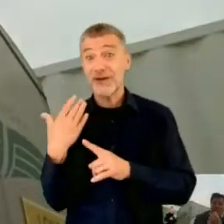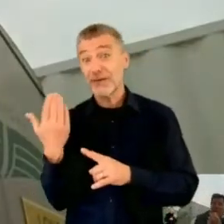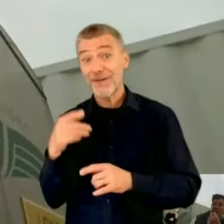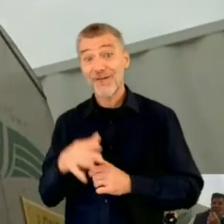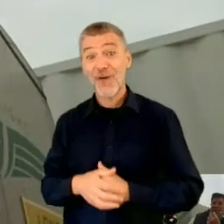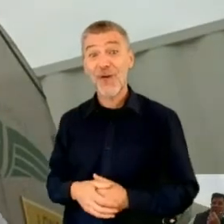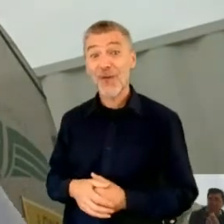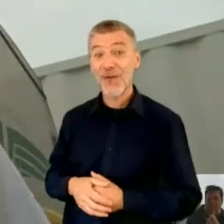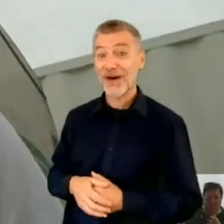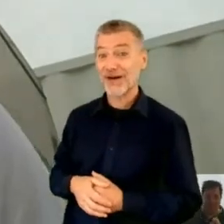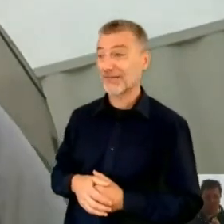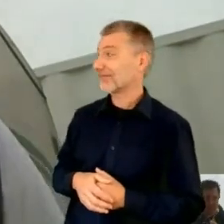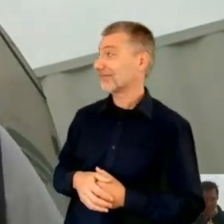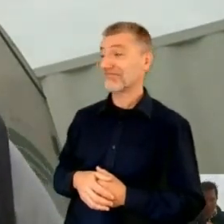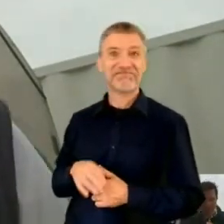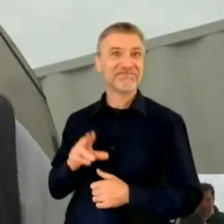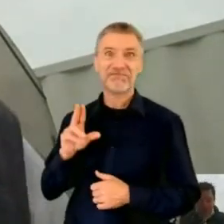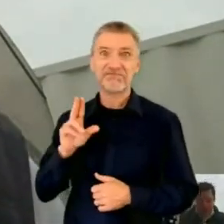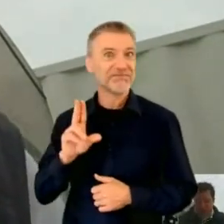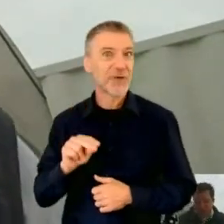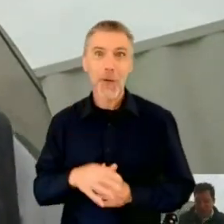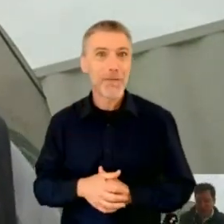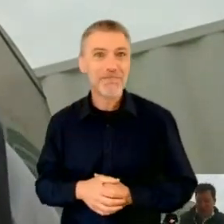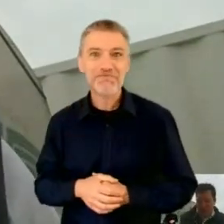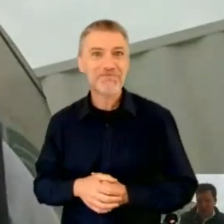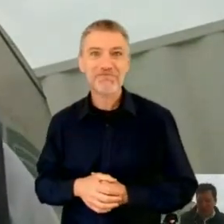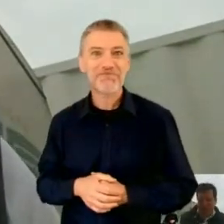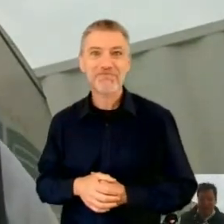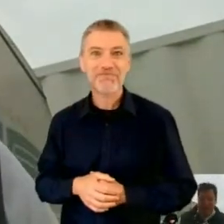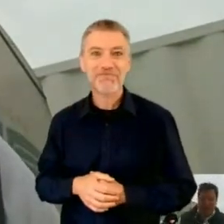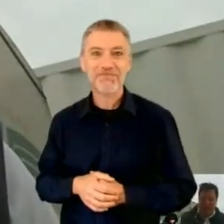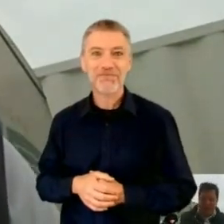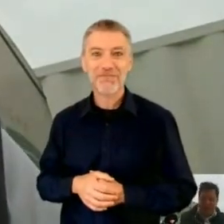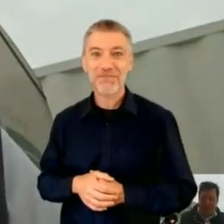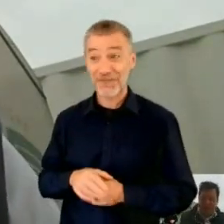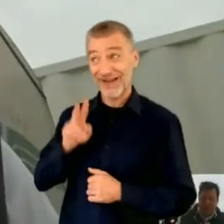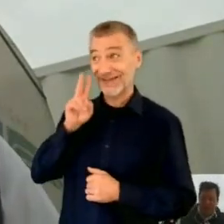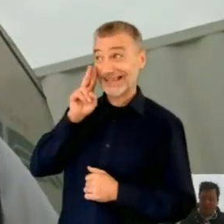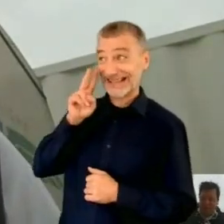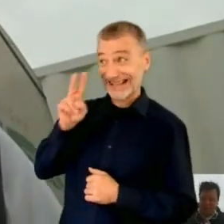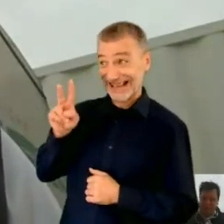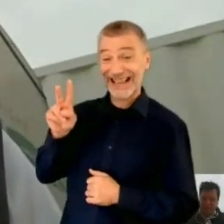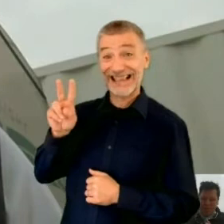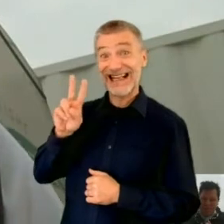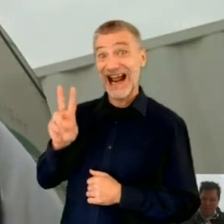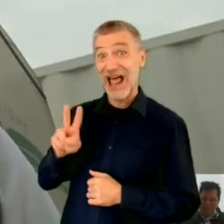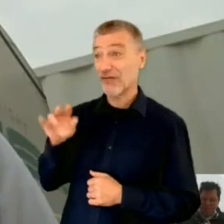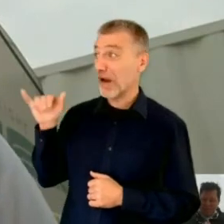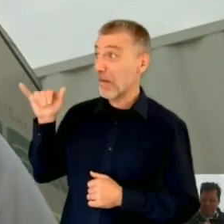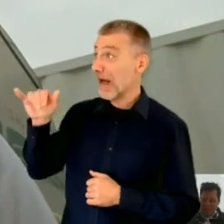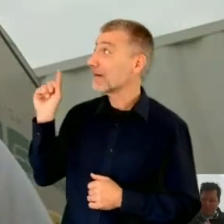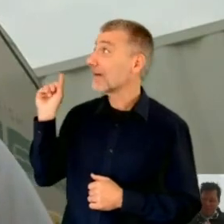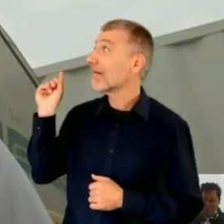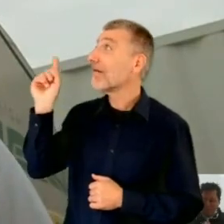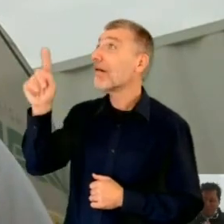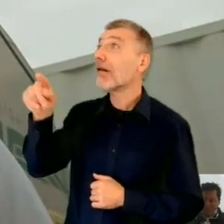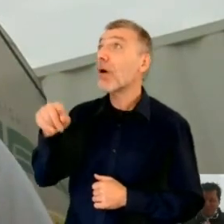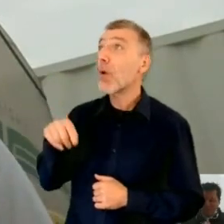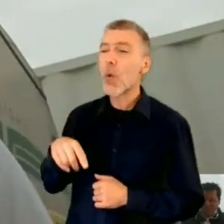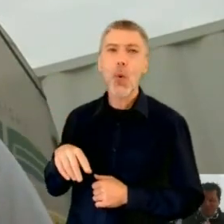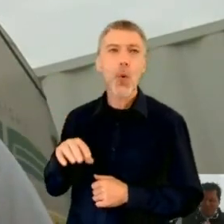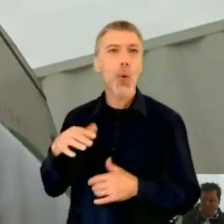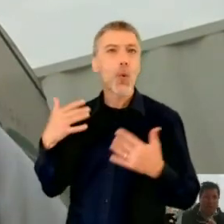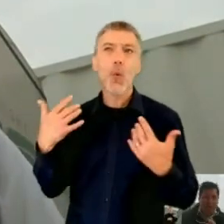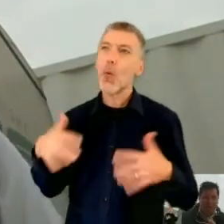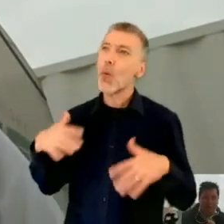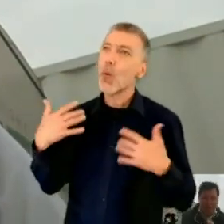So I haven't, and I've seen electric planes fly, and it's really special. We've at Rolls-Royce, we've flown